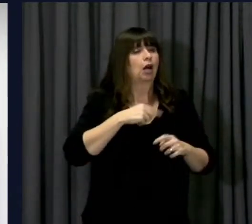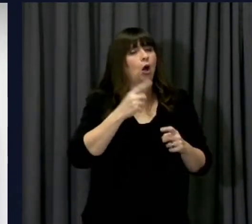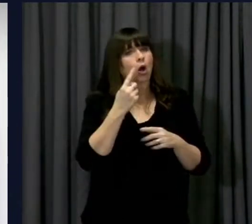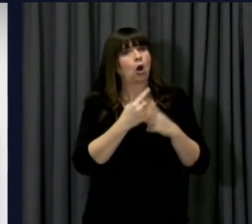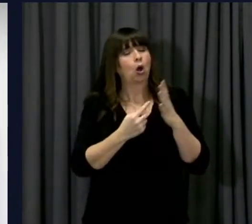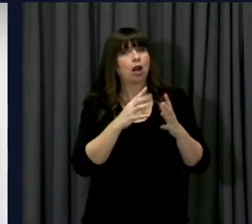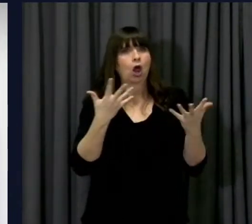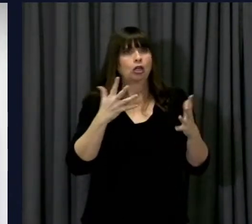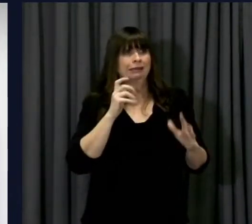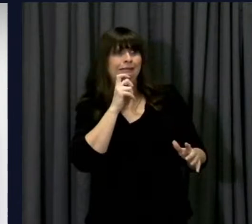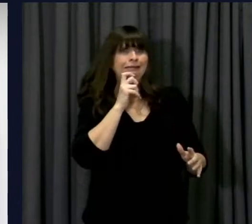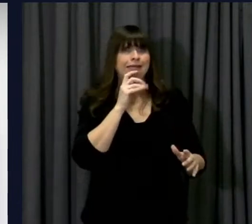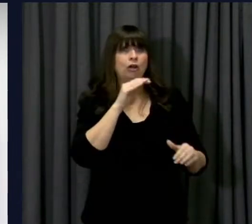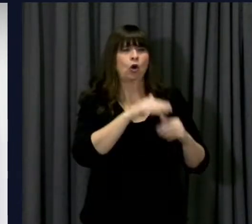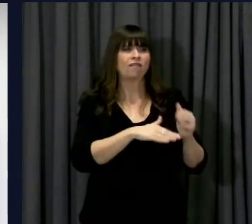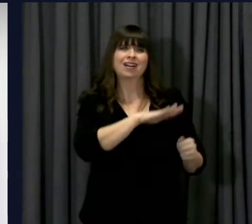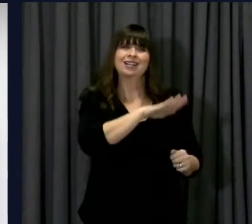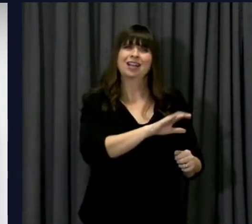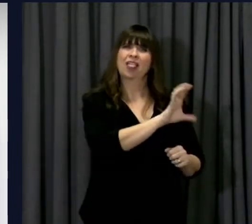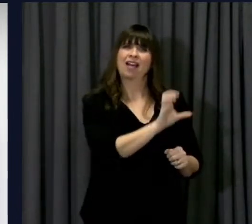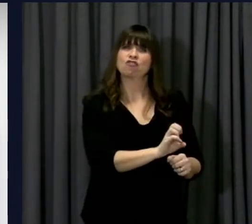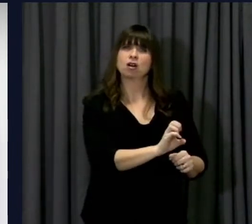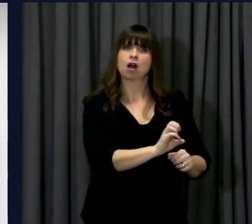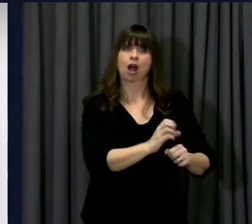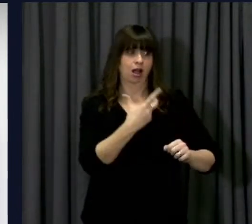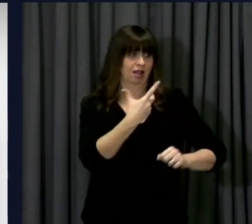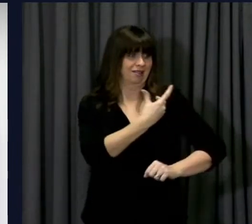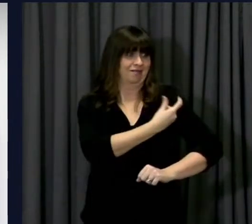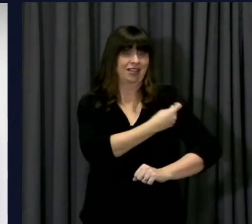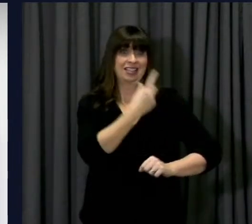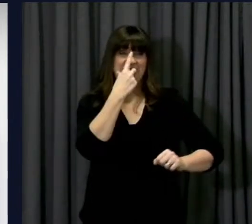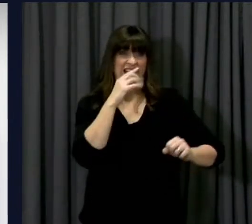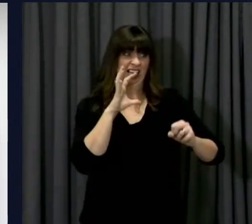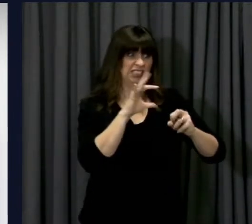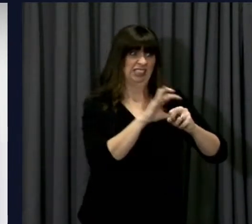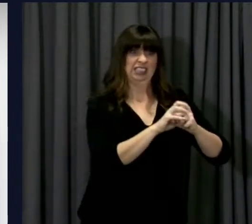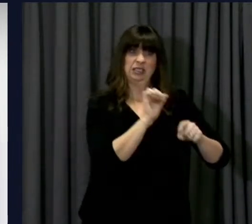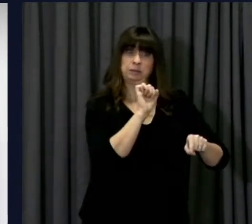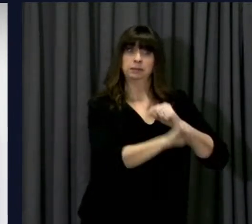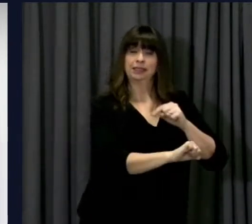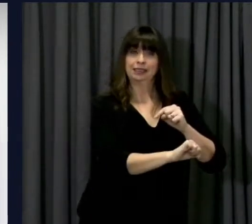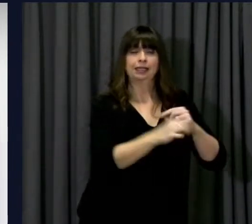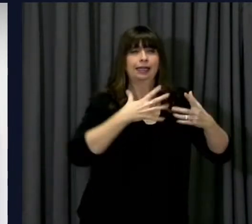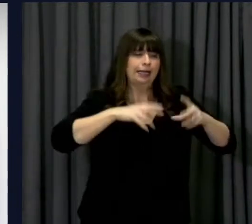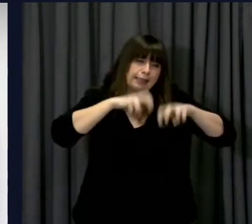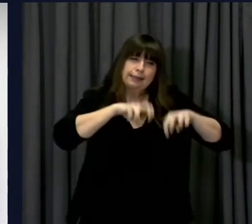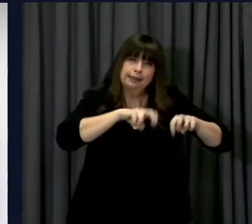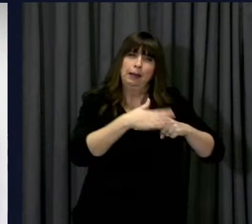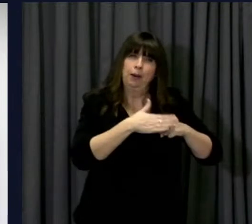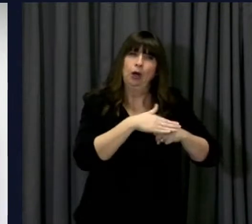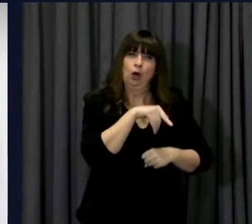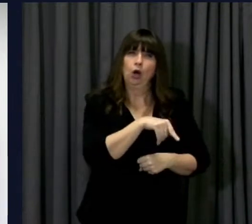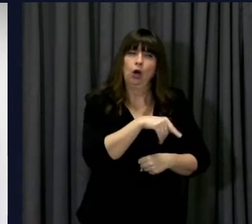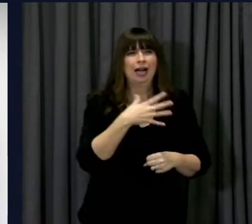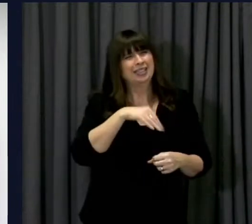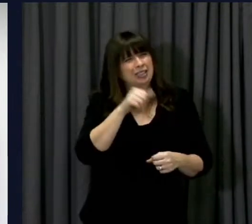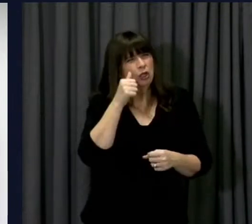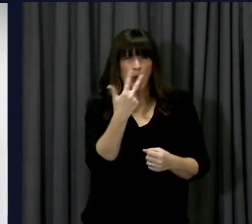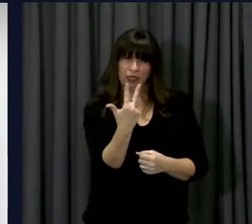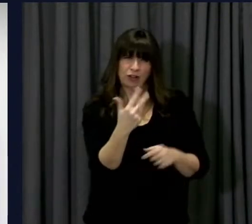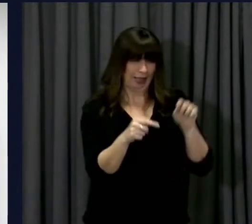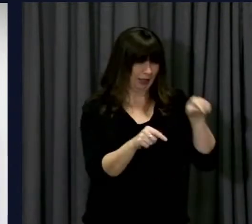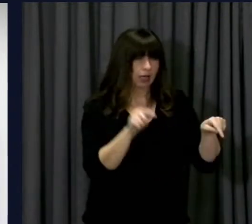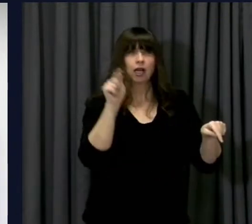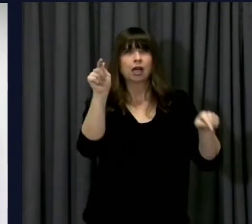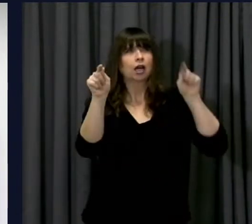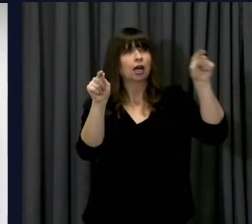concern lots of people, but it's why we're undertaking the investigations we are for those 3 cases where we need to understand how those people have got the South African